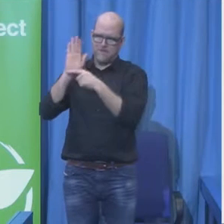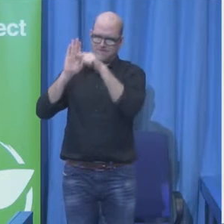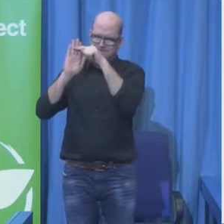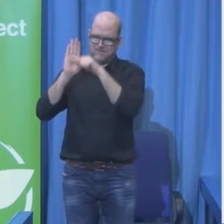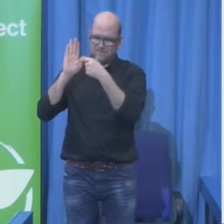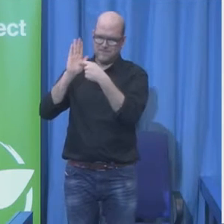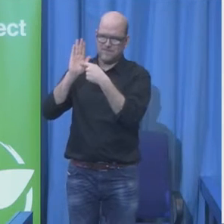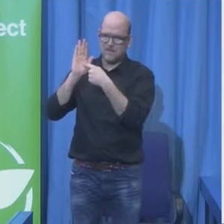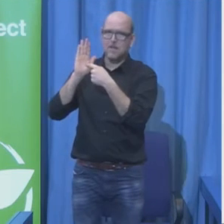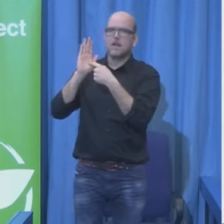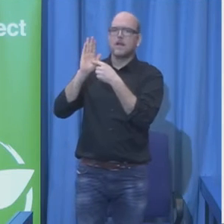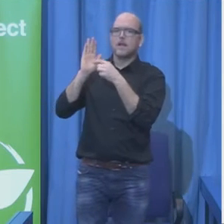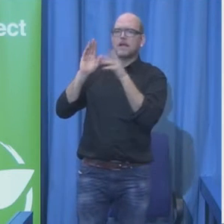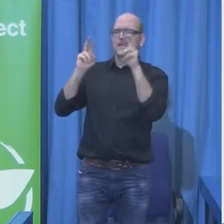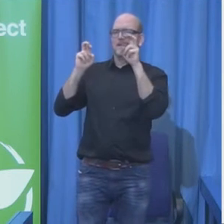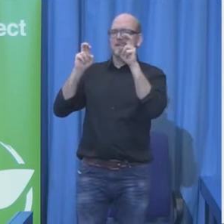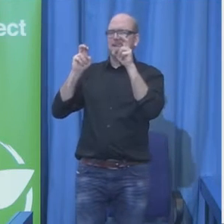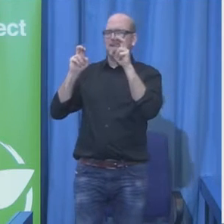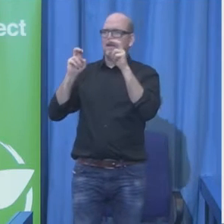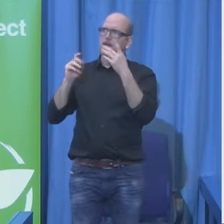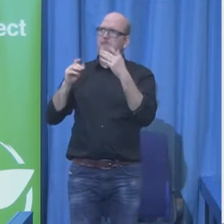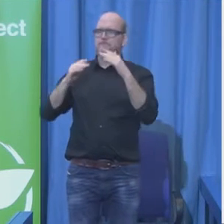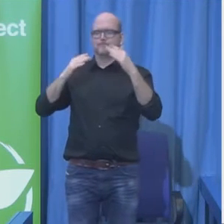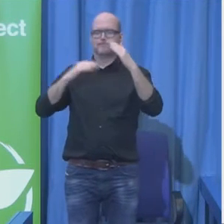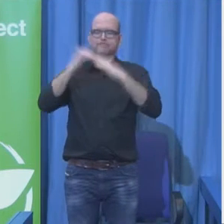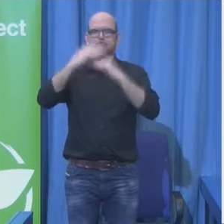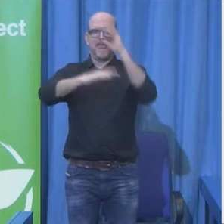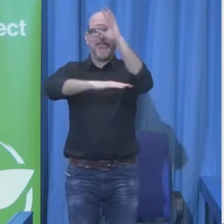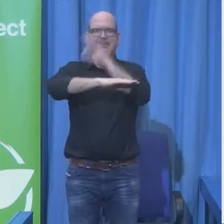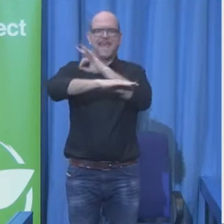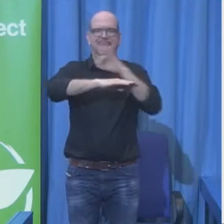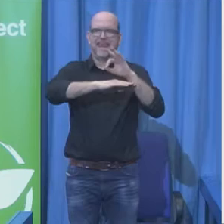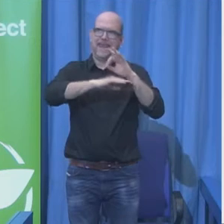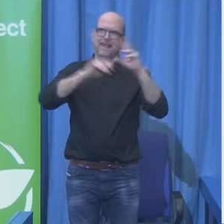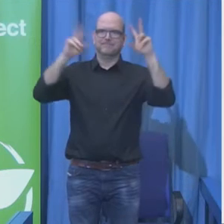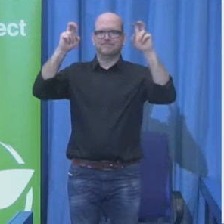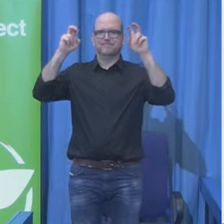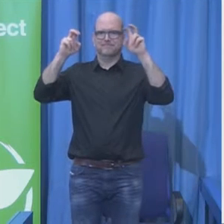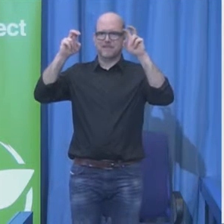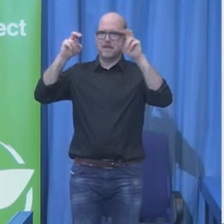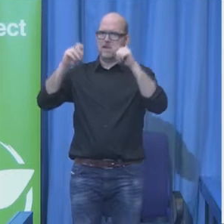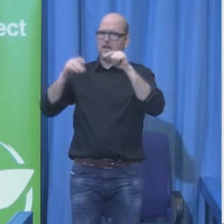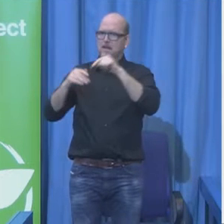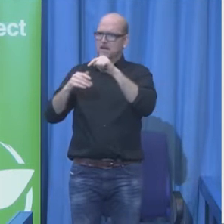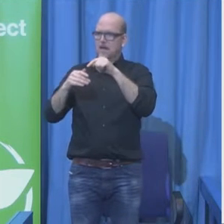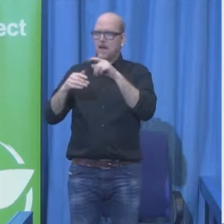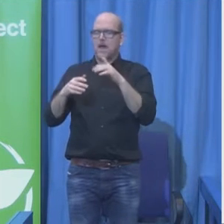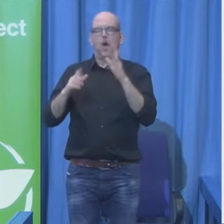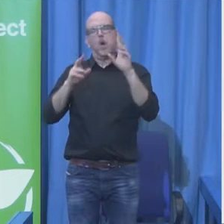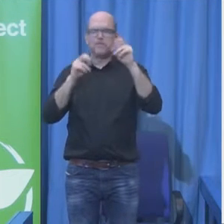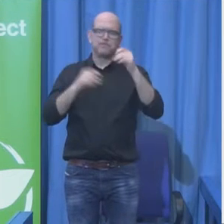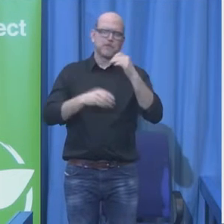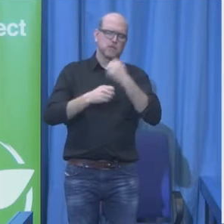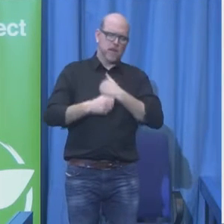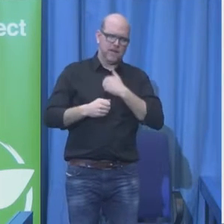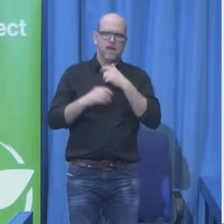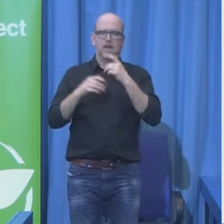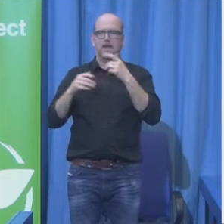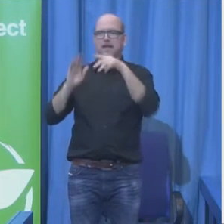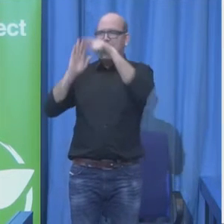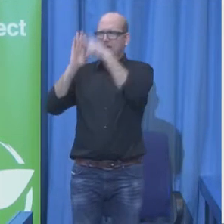to tackle our assumptions, our prejudices, and our stereotypes. Whether it is about collecting data or